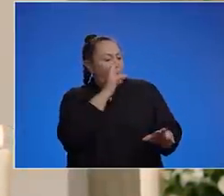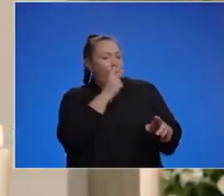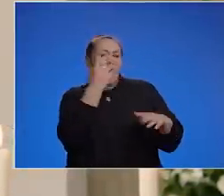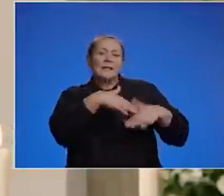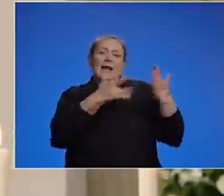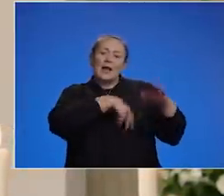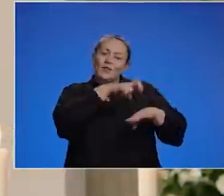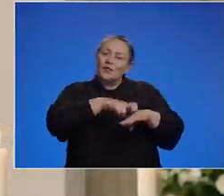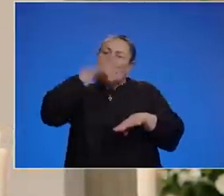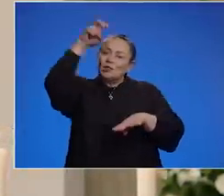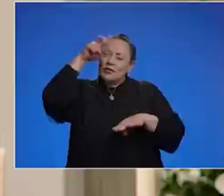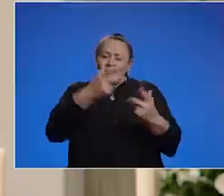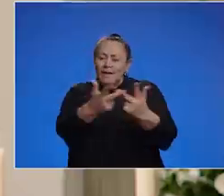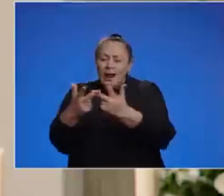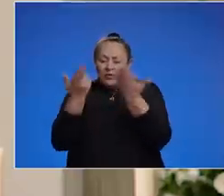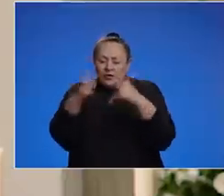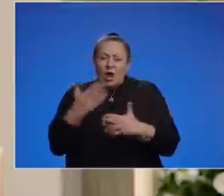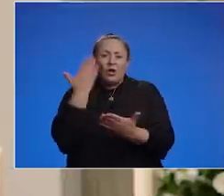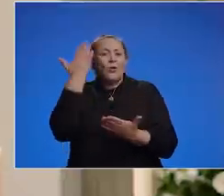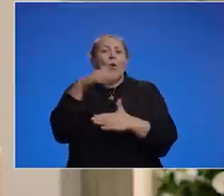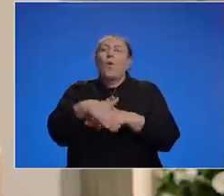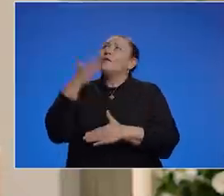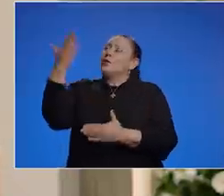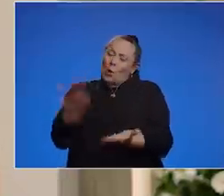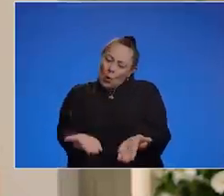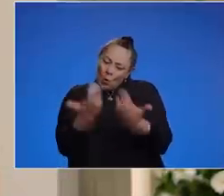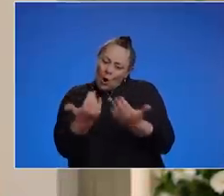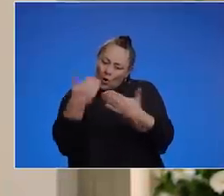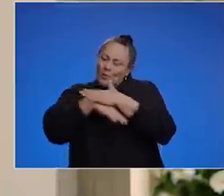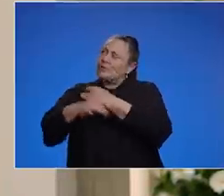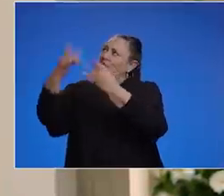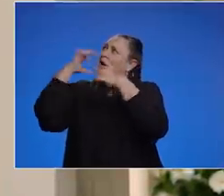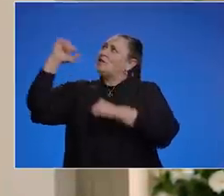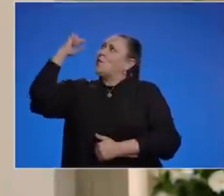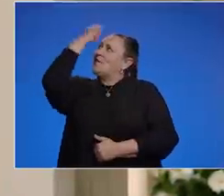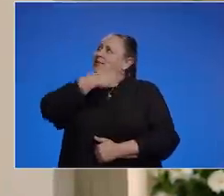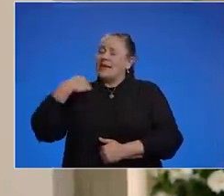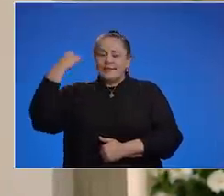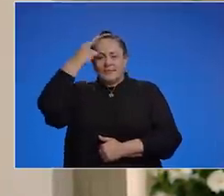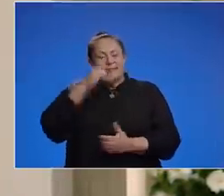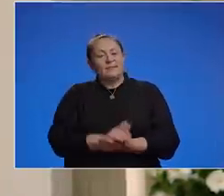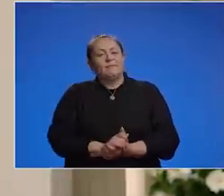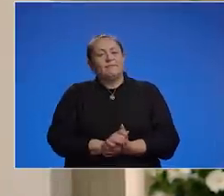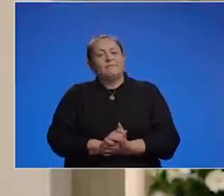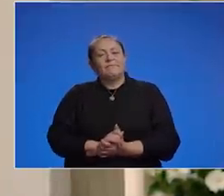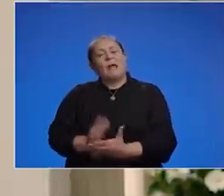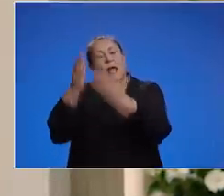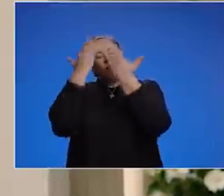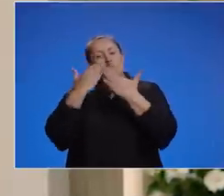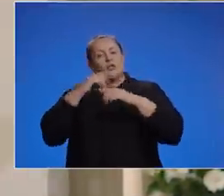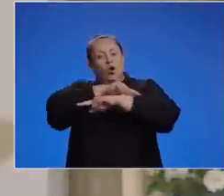fallen asleep in the hope of the resurrection, and all who have died in your mercy. Welcome them into the light of your